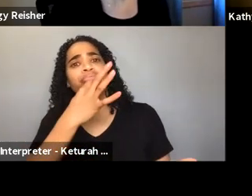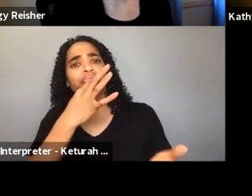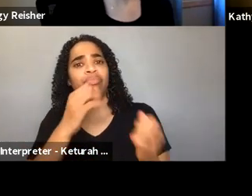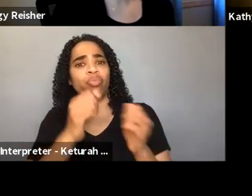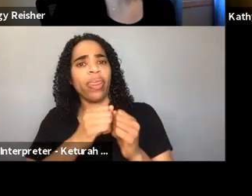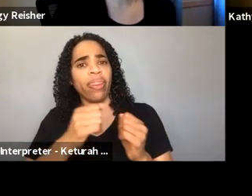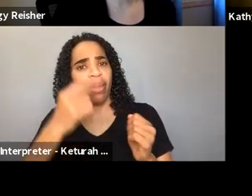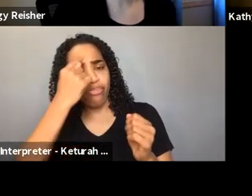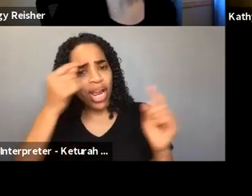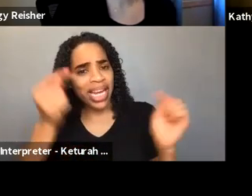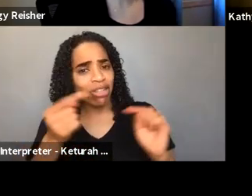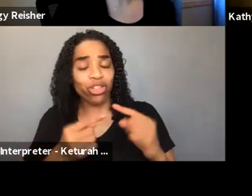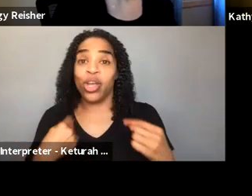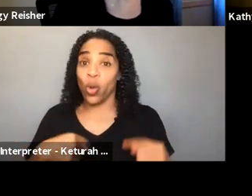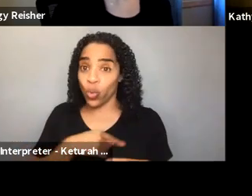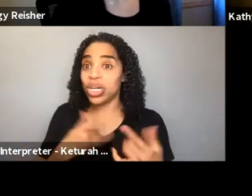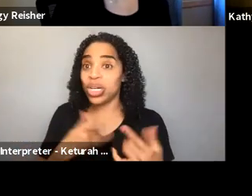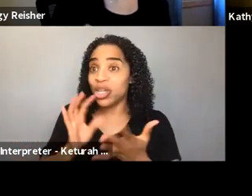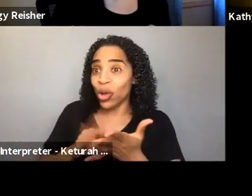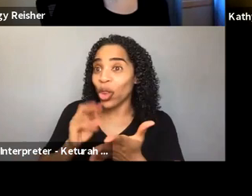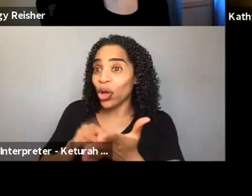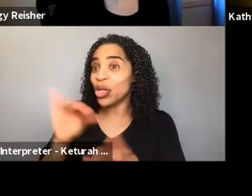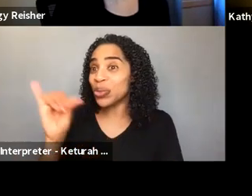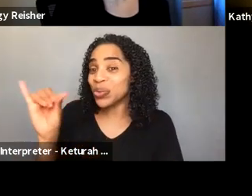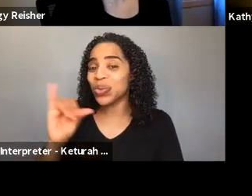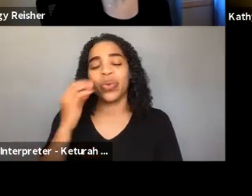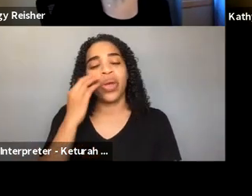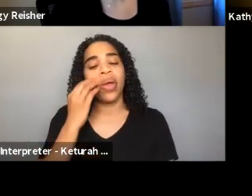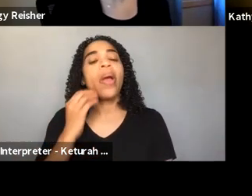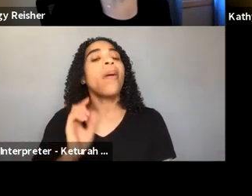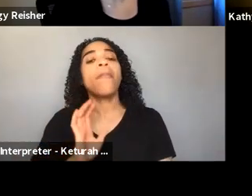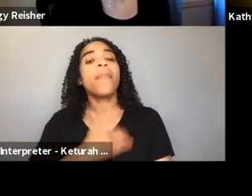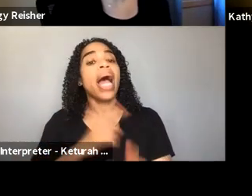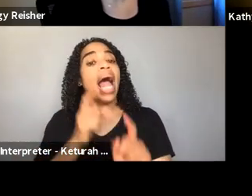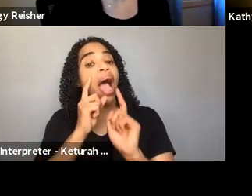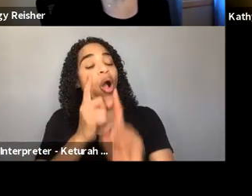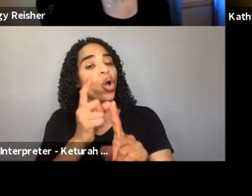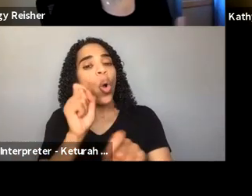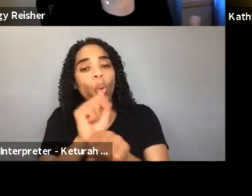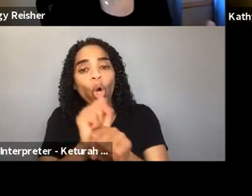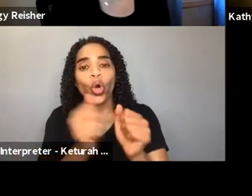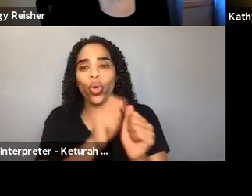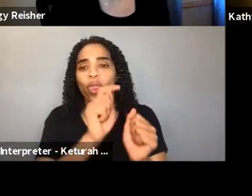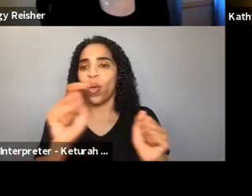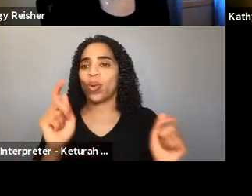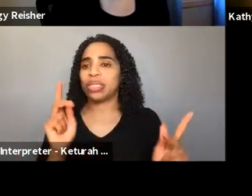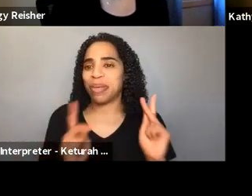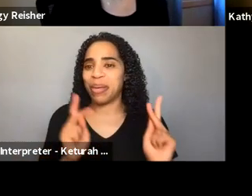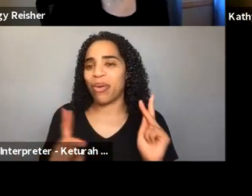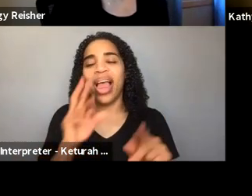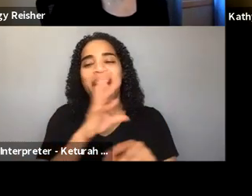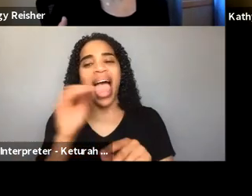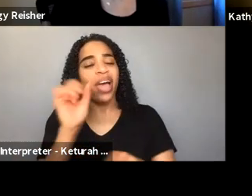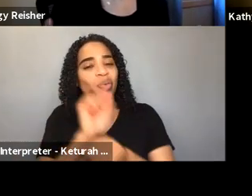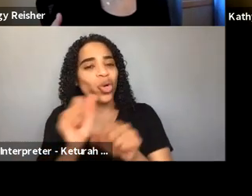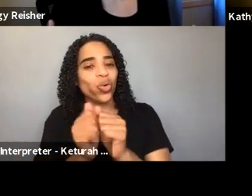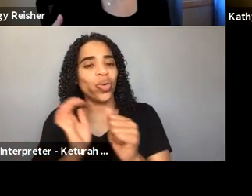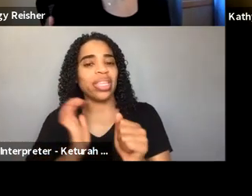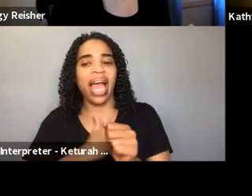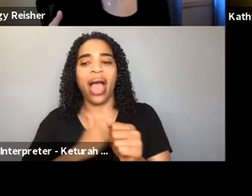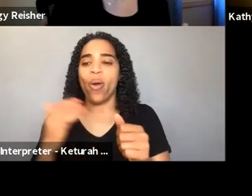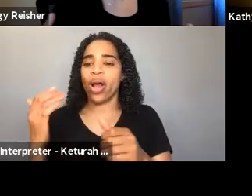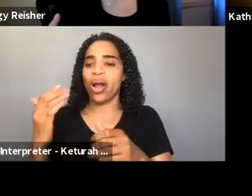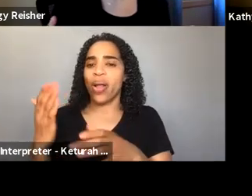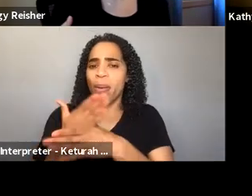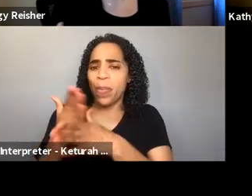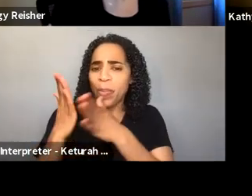there's times when we're still learning every day. But what we want to do is work with those individuals and work with our partners here to figure out, okay,